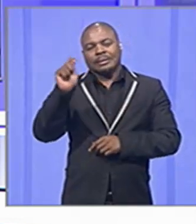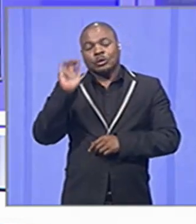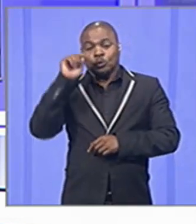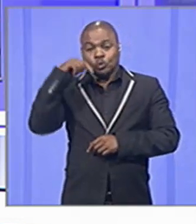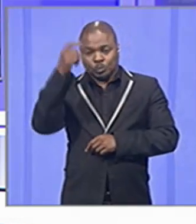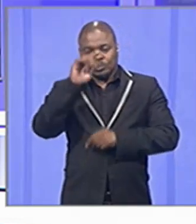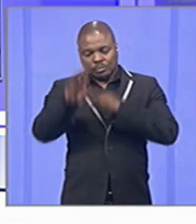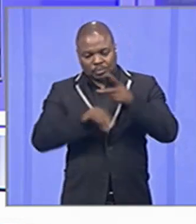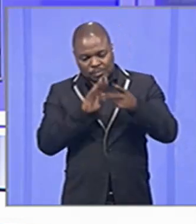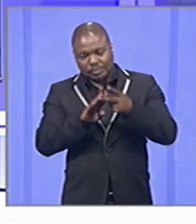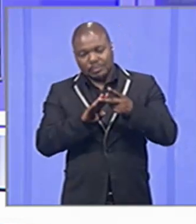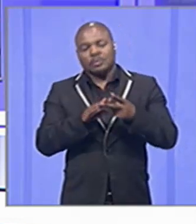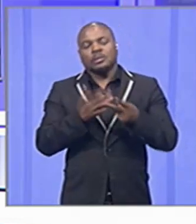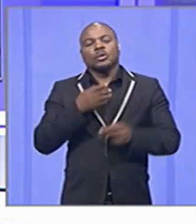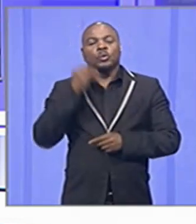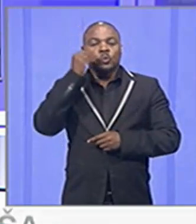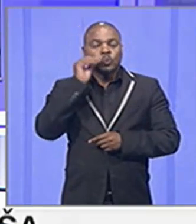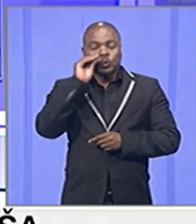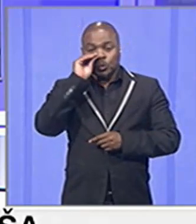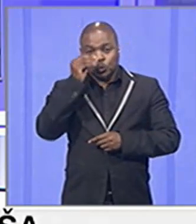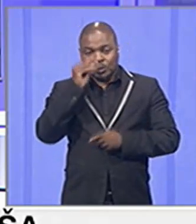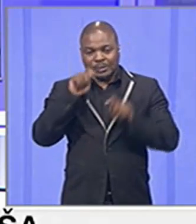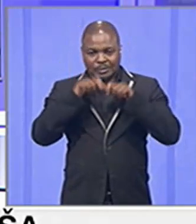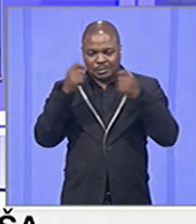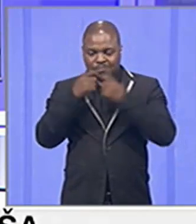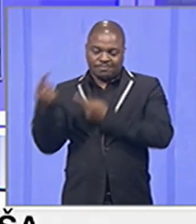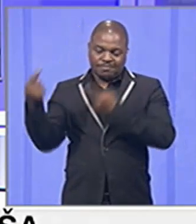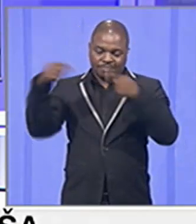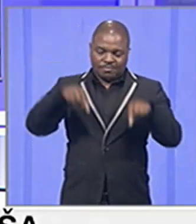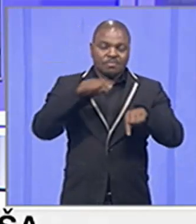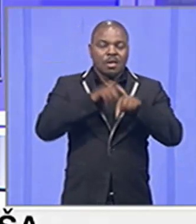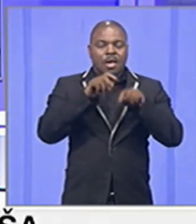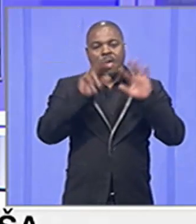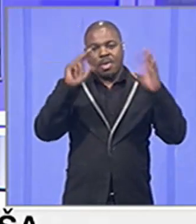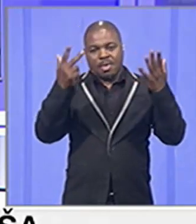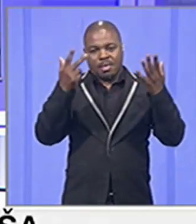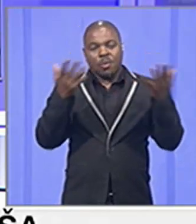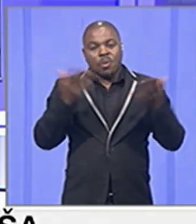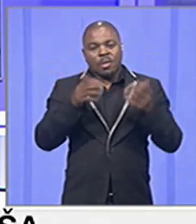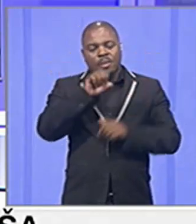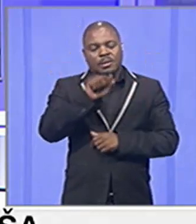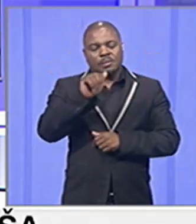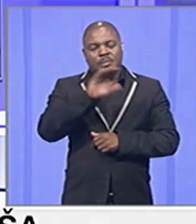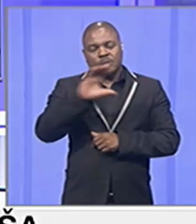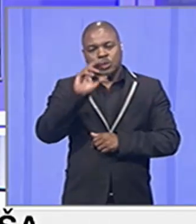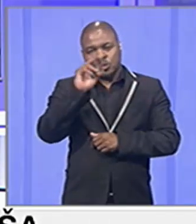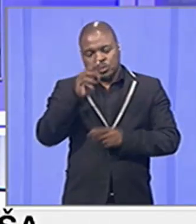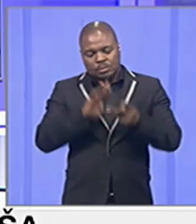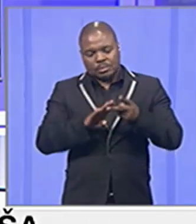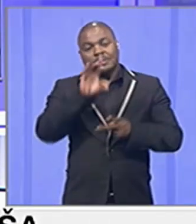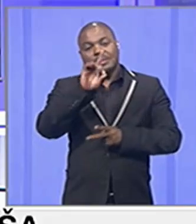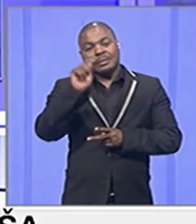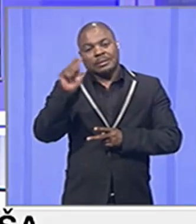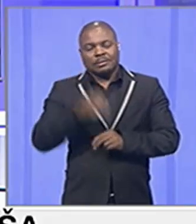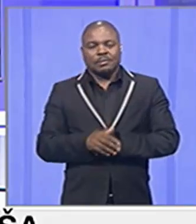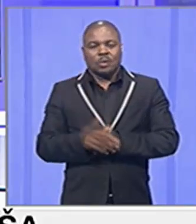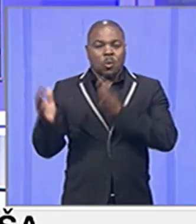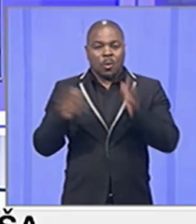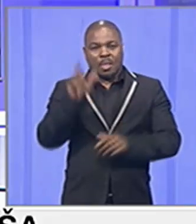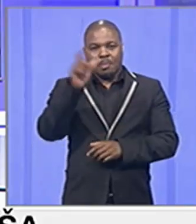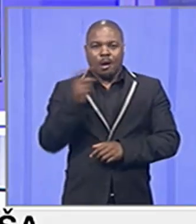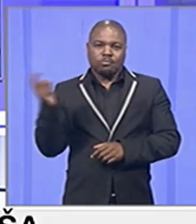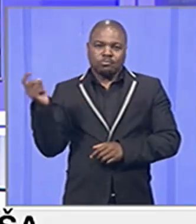a fao ba sehlopha sa ditaba tša Sesotho ba tla lefa tšona ka iri ya seswai mo go SABC 2 le DTT go latela kakanyo ya